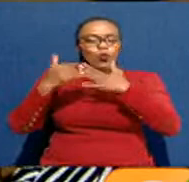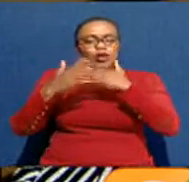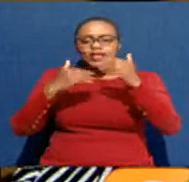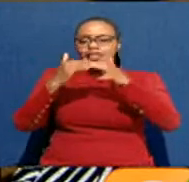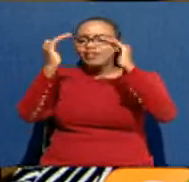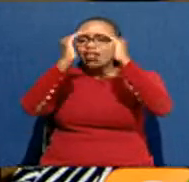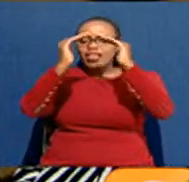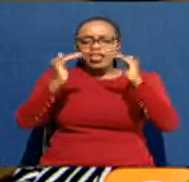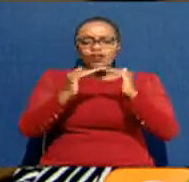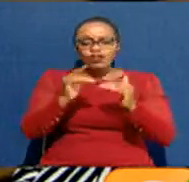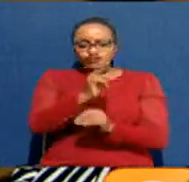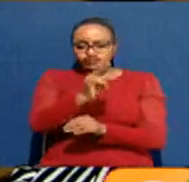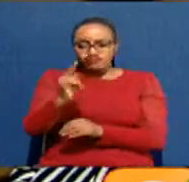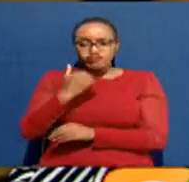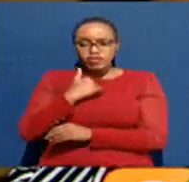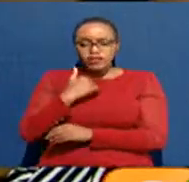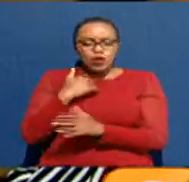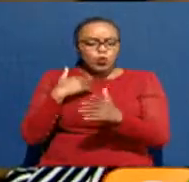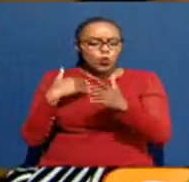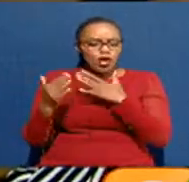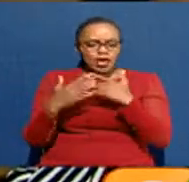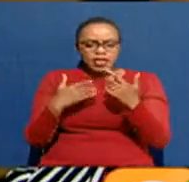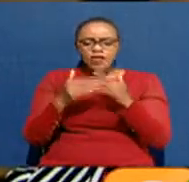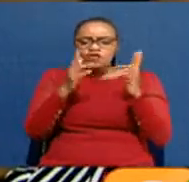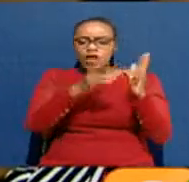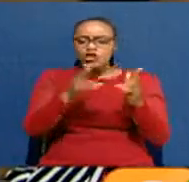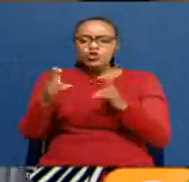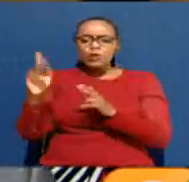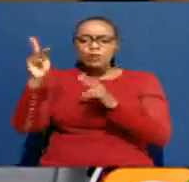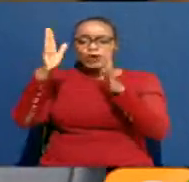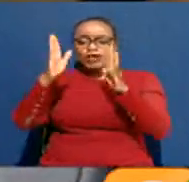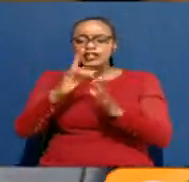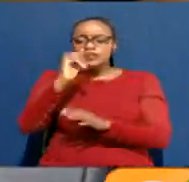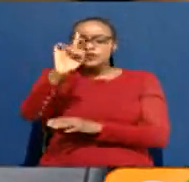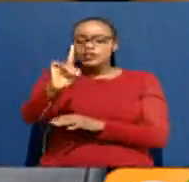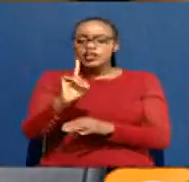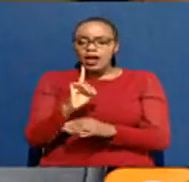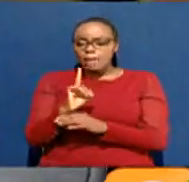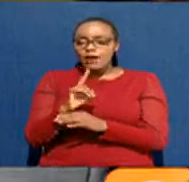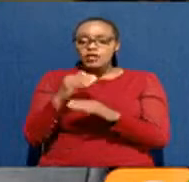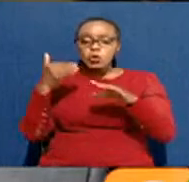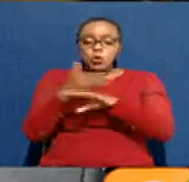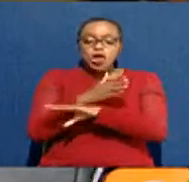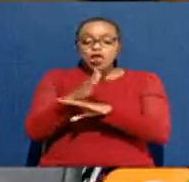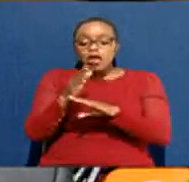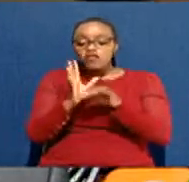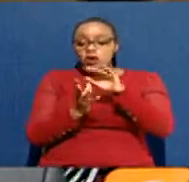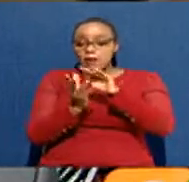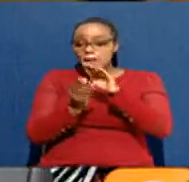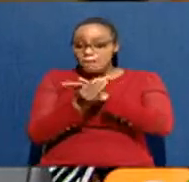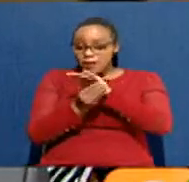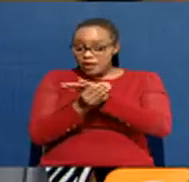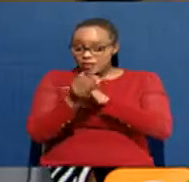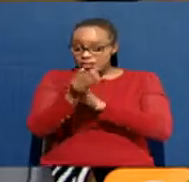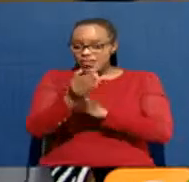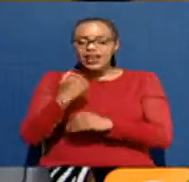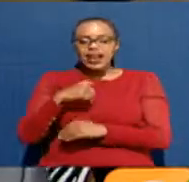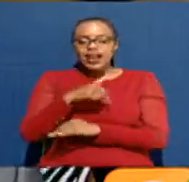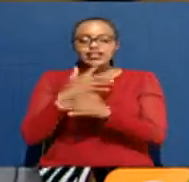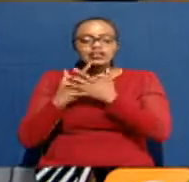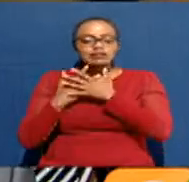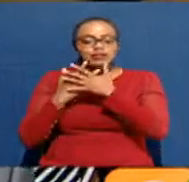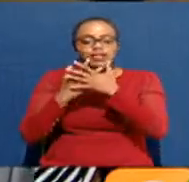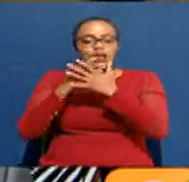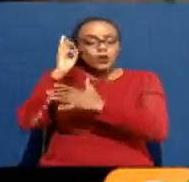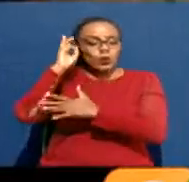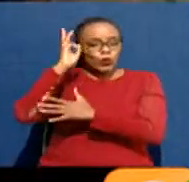rank, even if they are ordinary citizens who have come to do brokerage for bribes here, we will arrest them